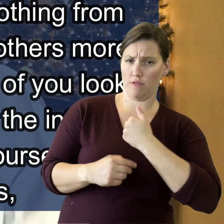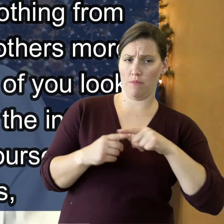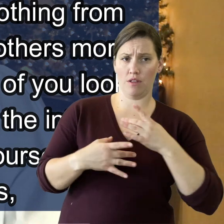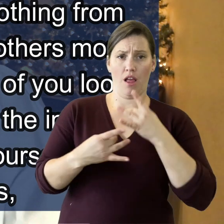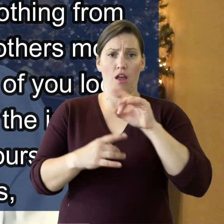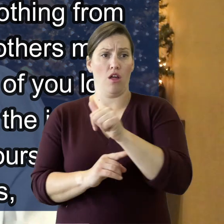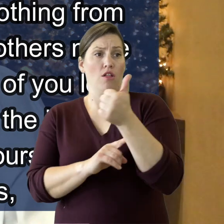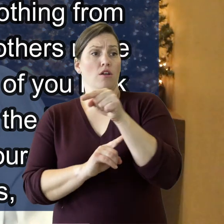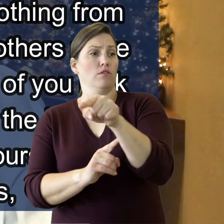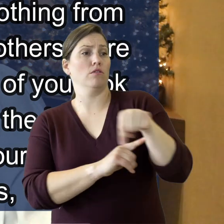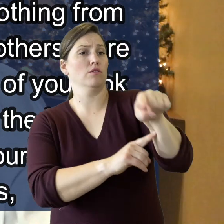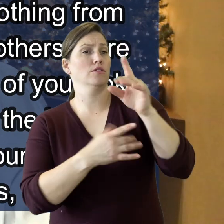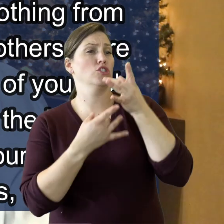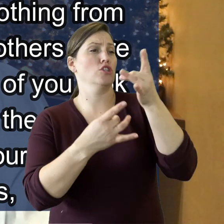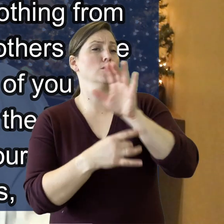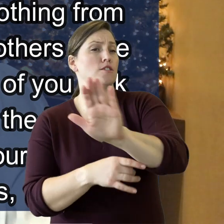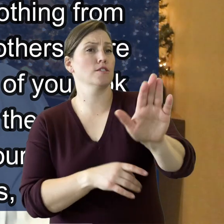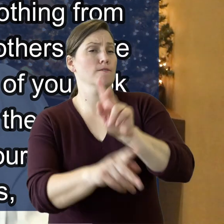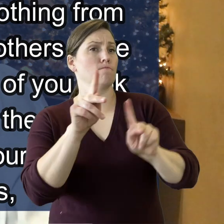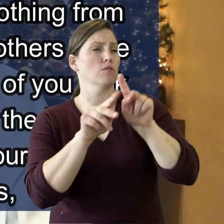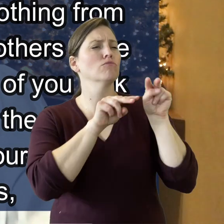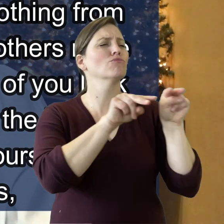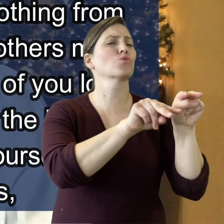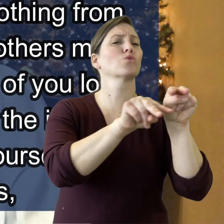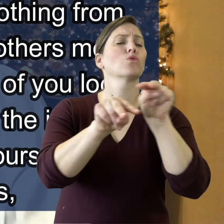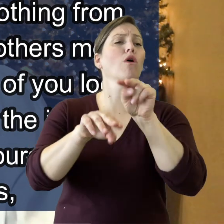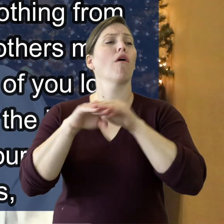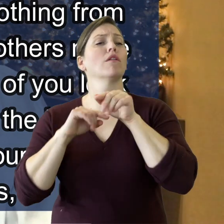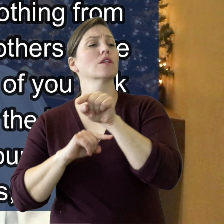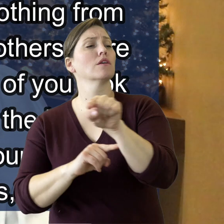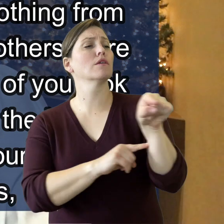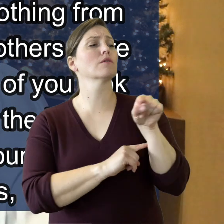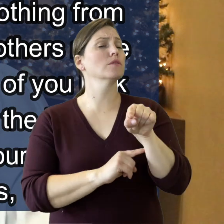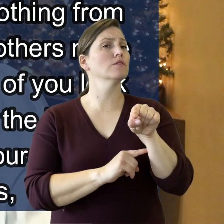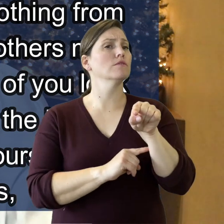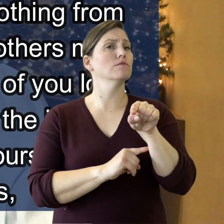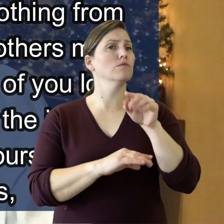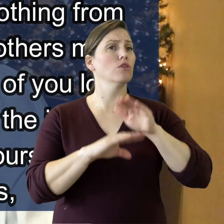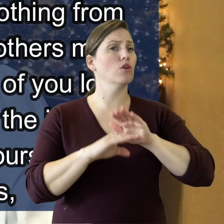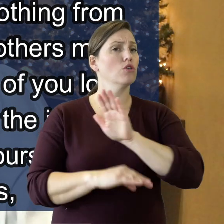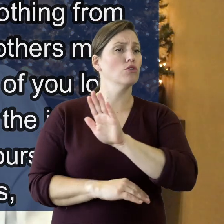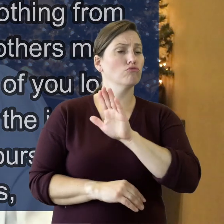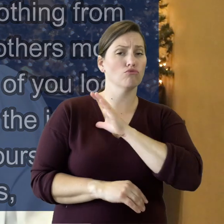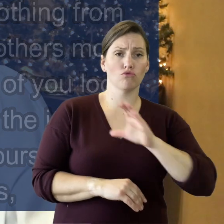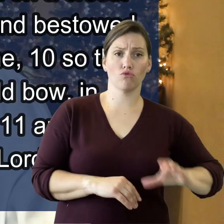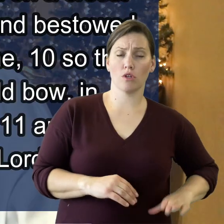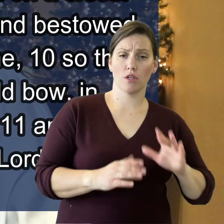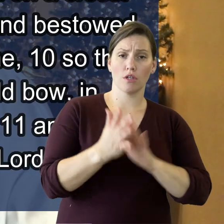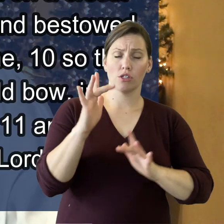of others. Have this in mind among yourselves, which is yours in Christ